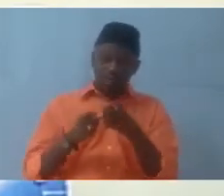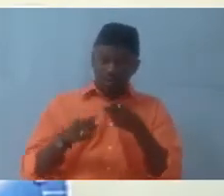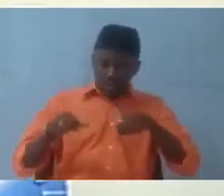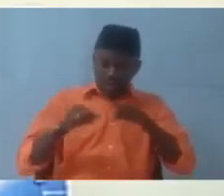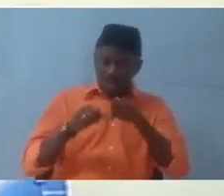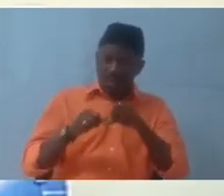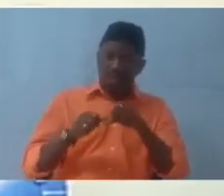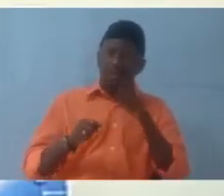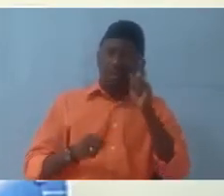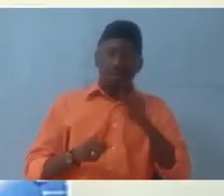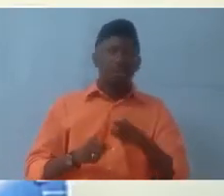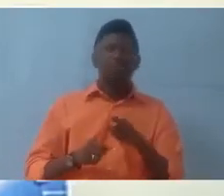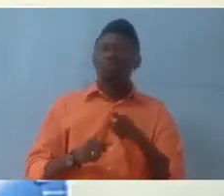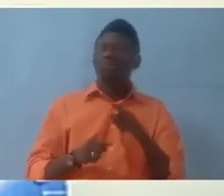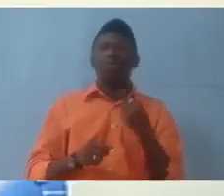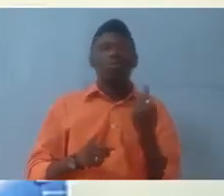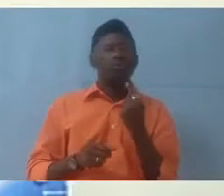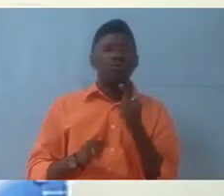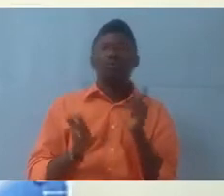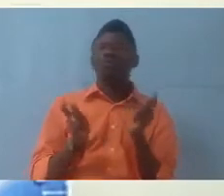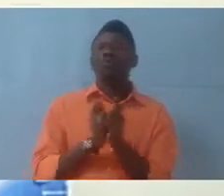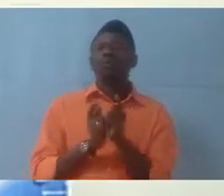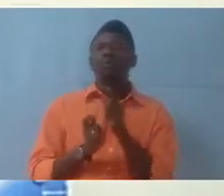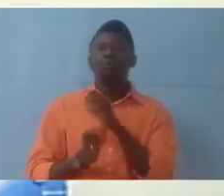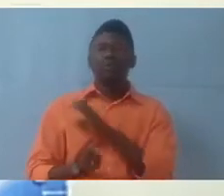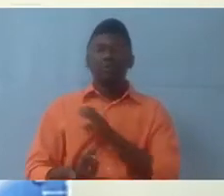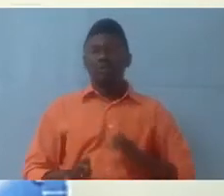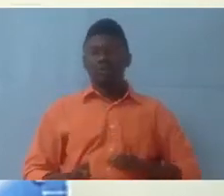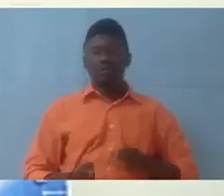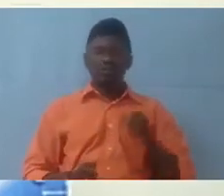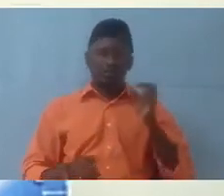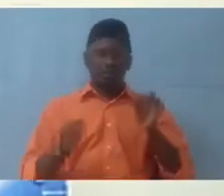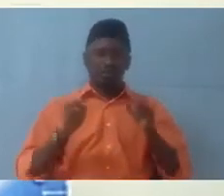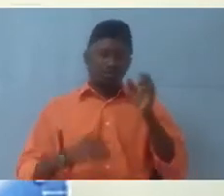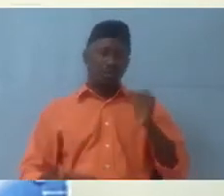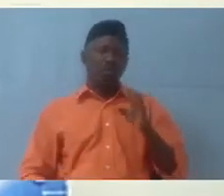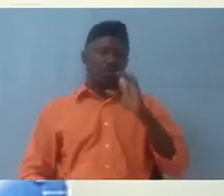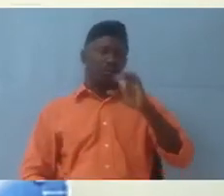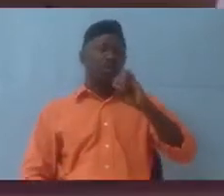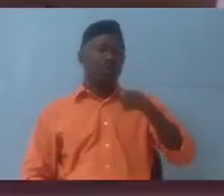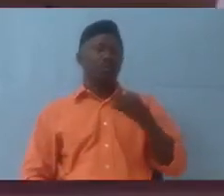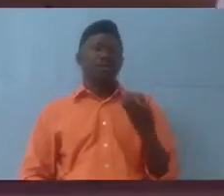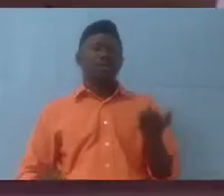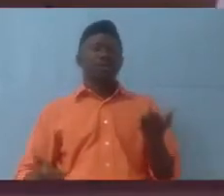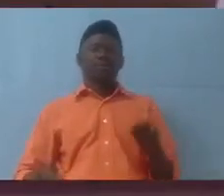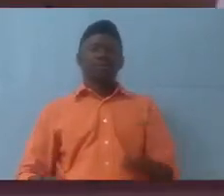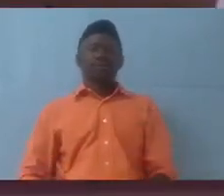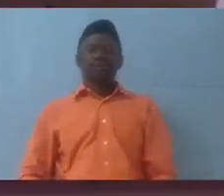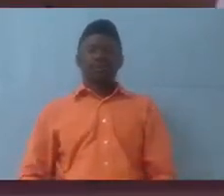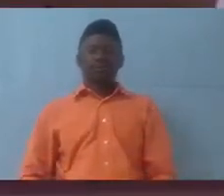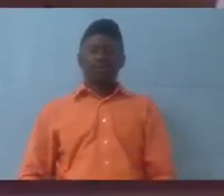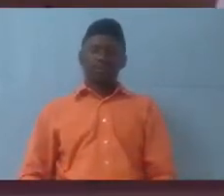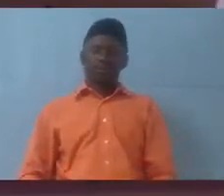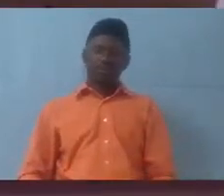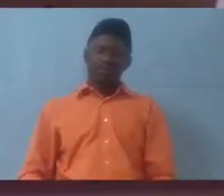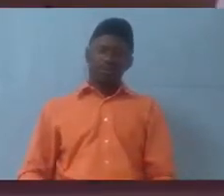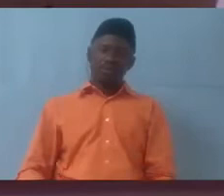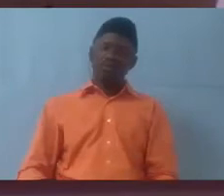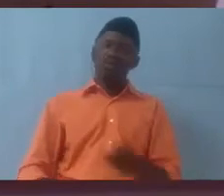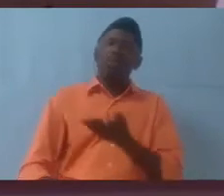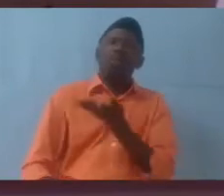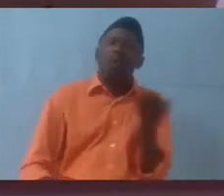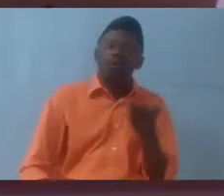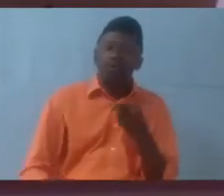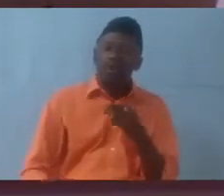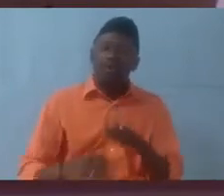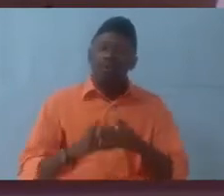CJ at the time wow lu melni nak chief justice bi rek mom moko monona safara so why were the principal magistrates the most senior